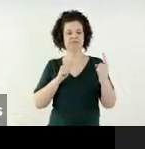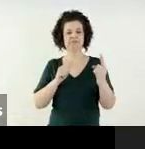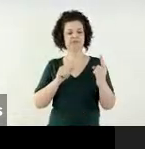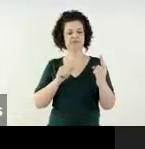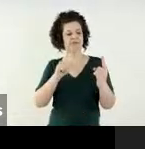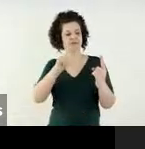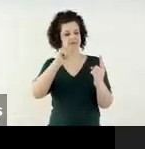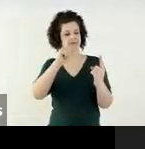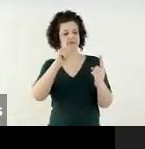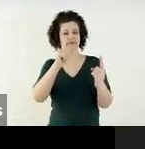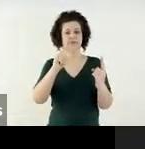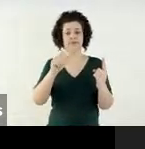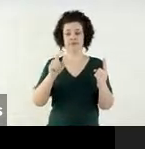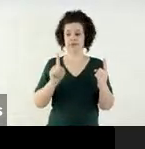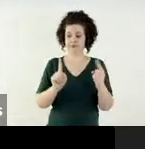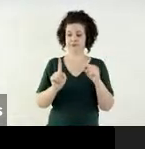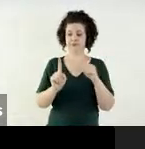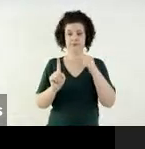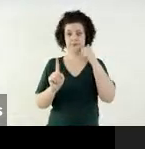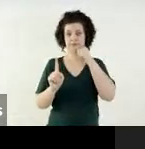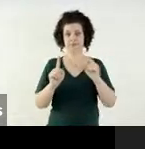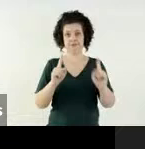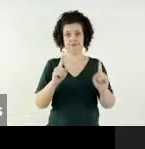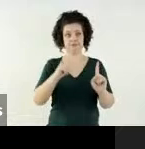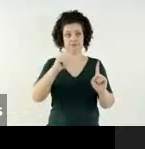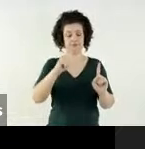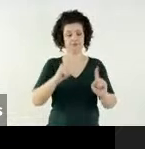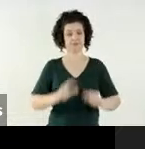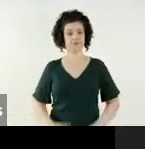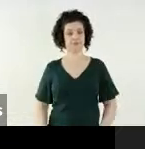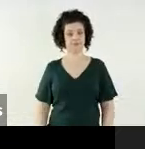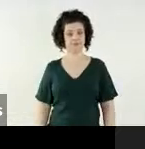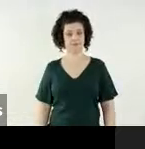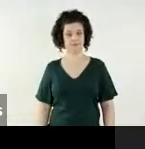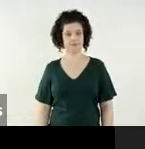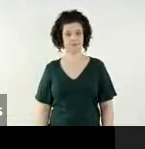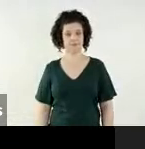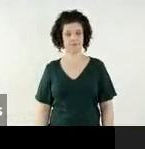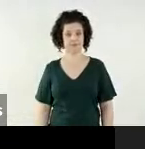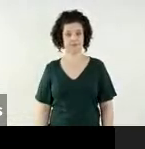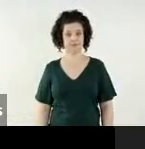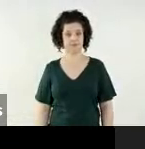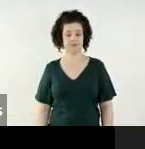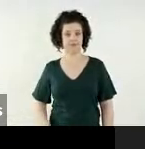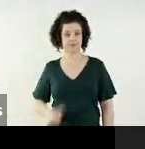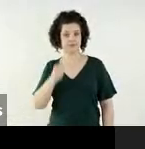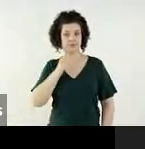in a non, you know, obligatory way when women first arrived on these communities.